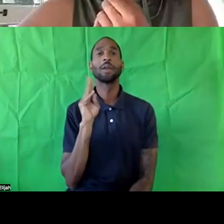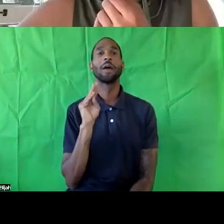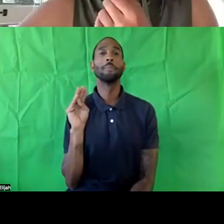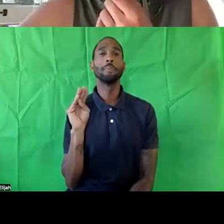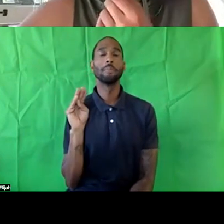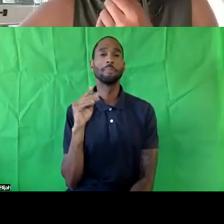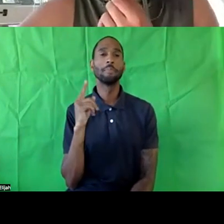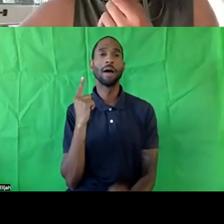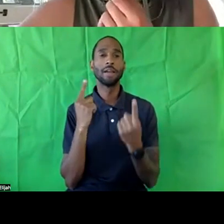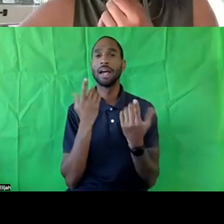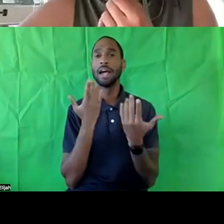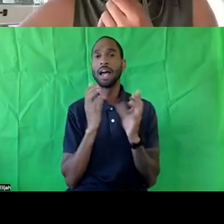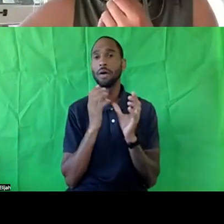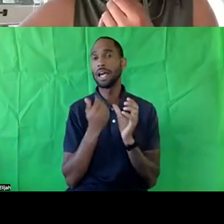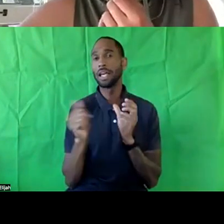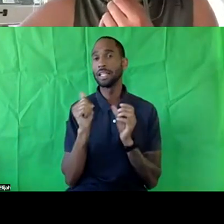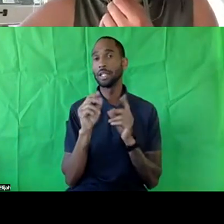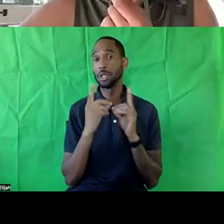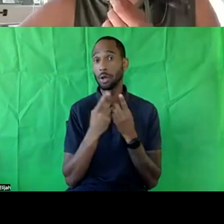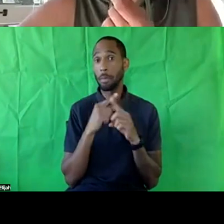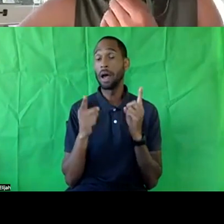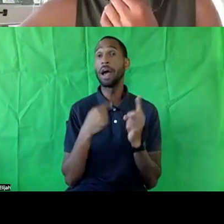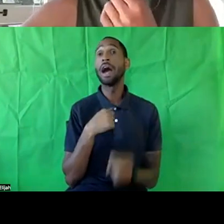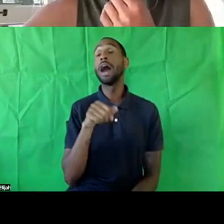I'm thinking I don't want any donuts, but I